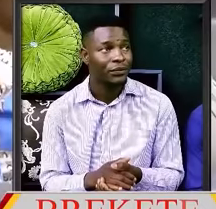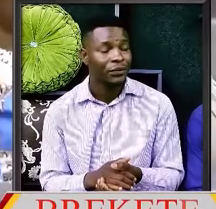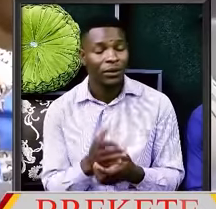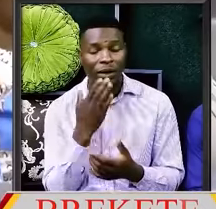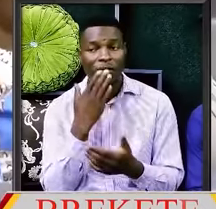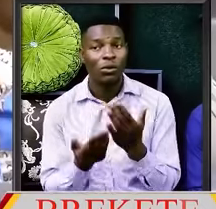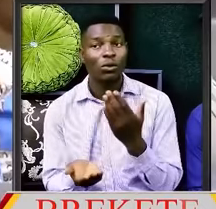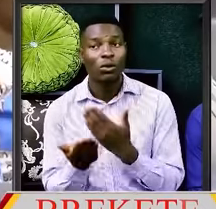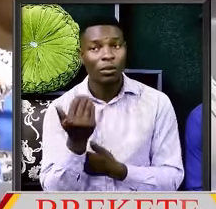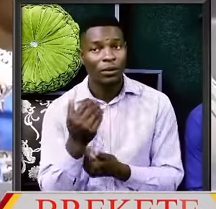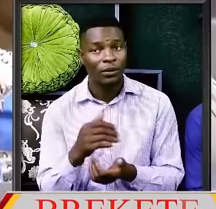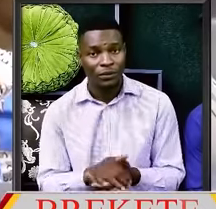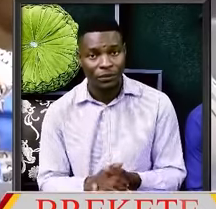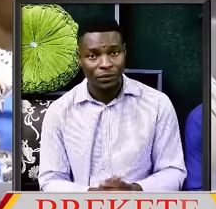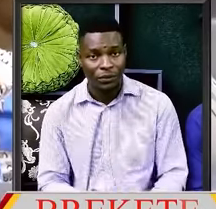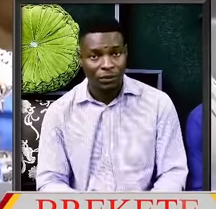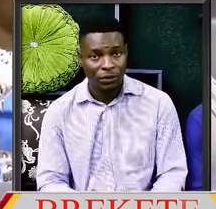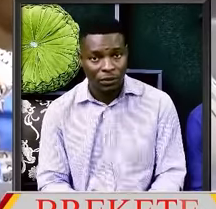Good morning.